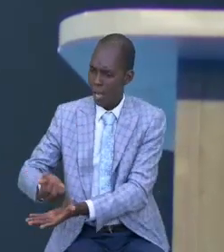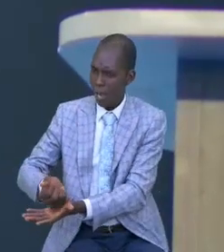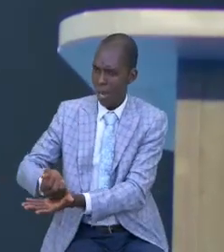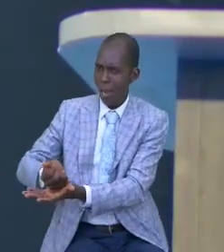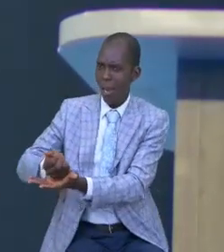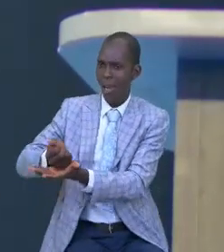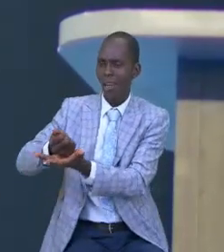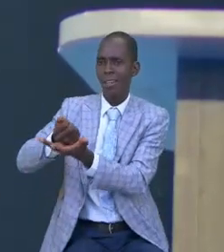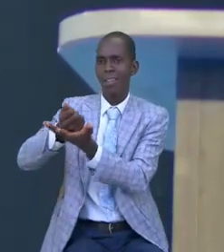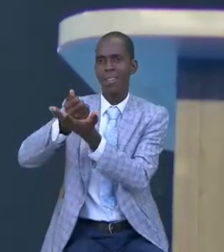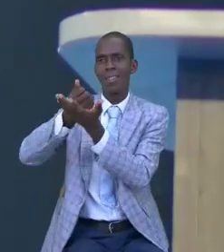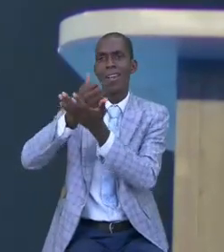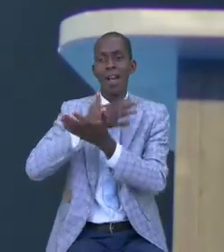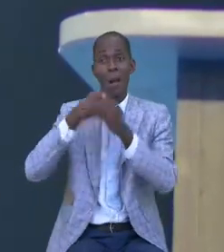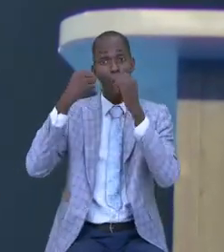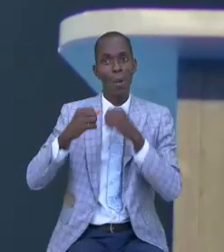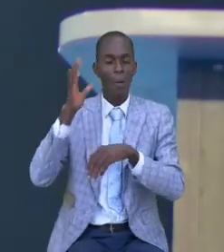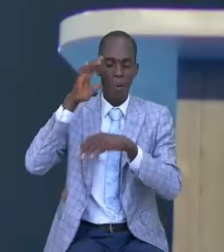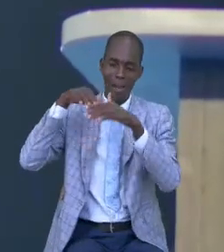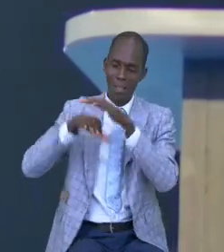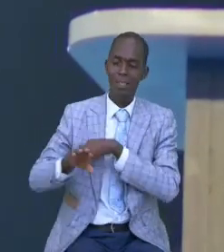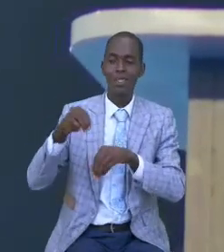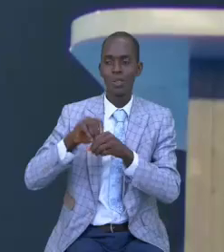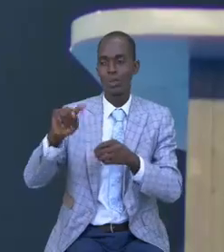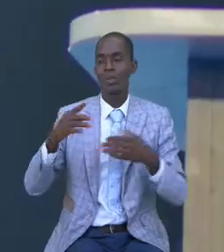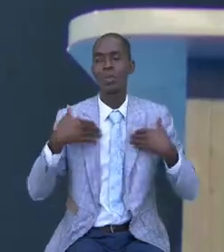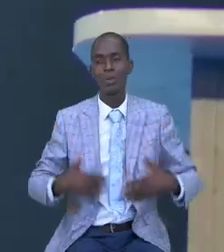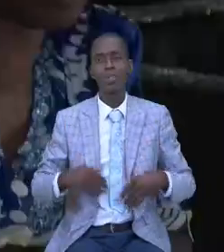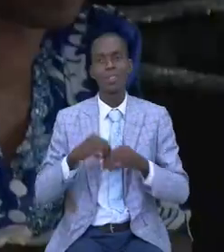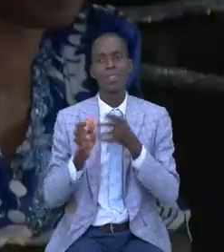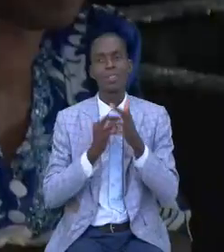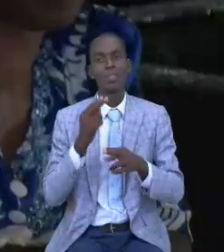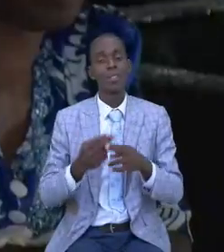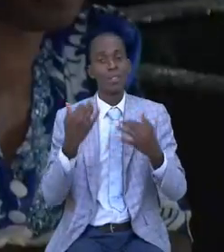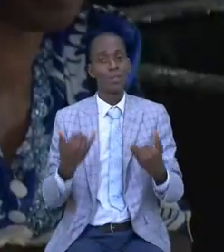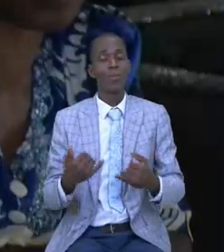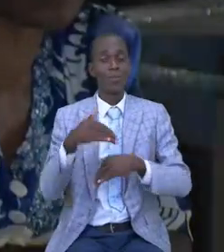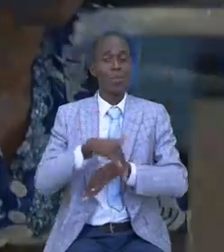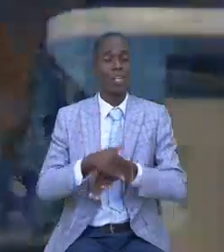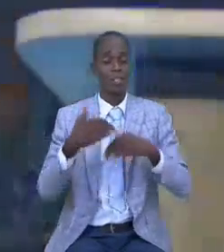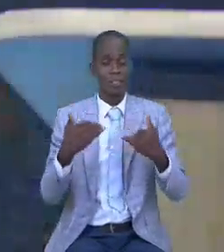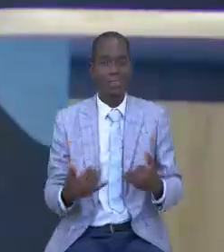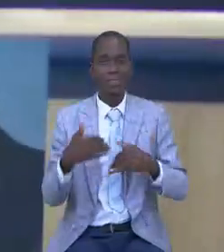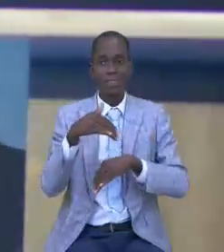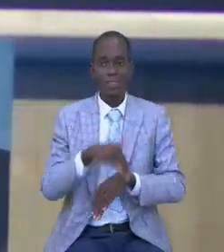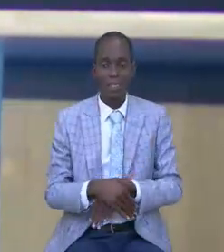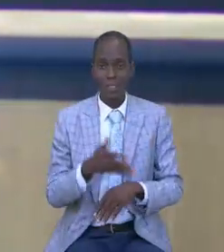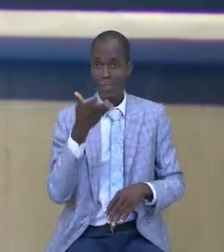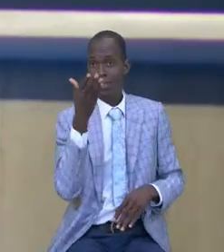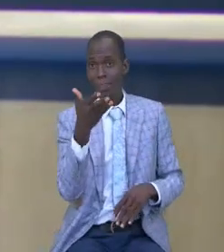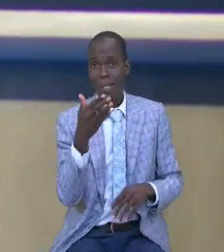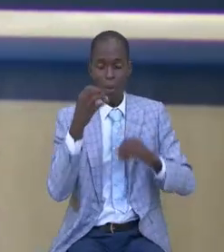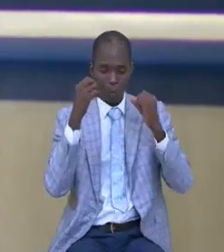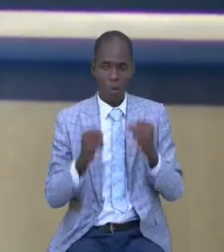and power will come into their body. Tonight, tonight, tonight, over there,